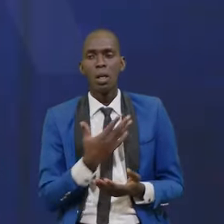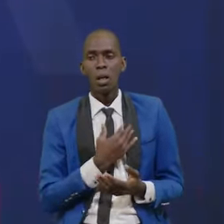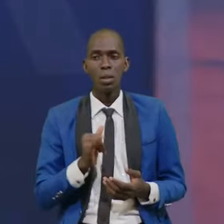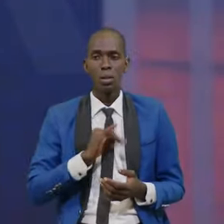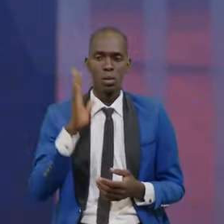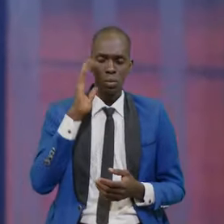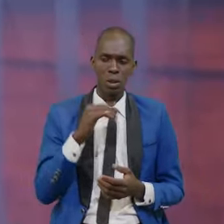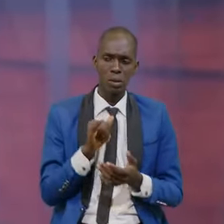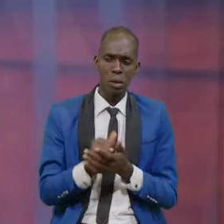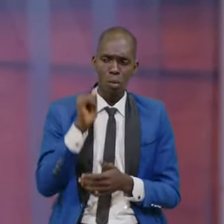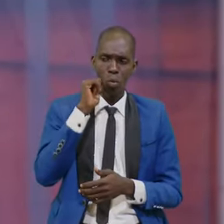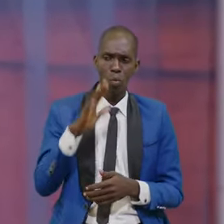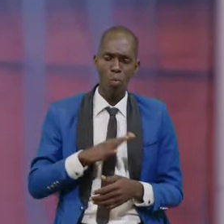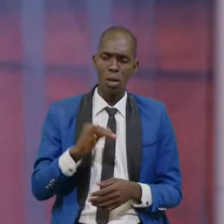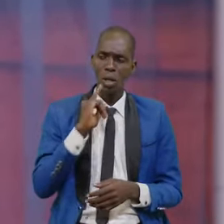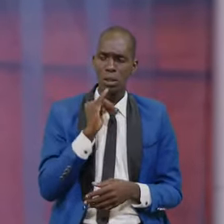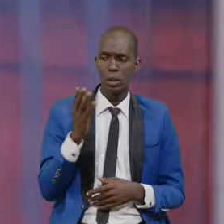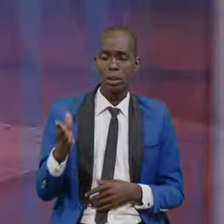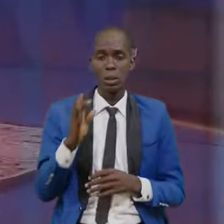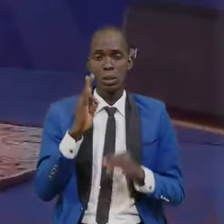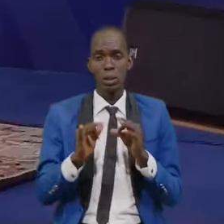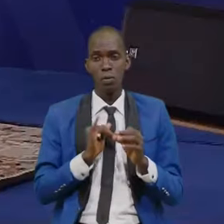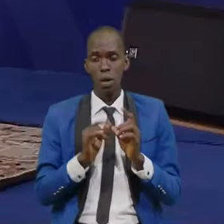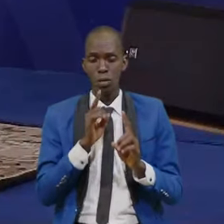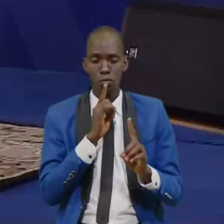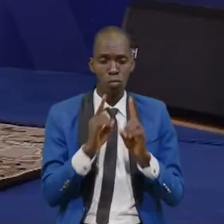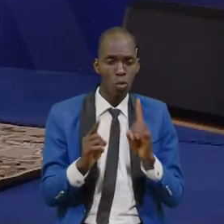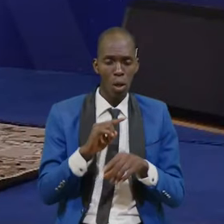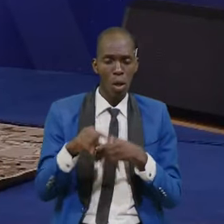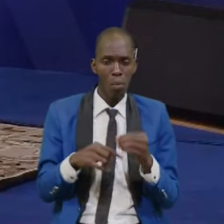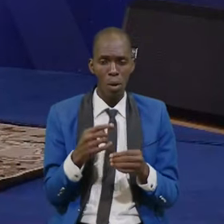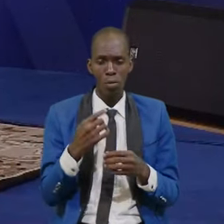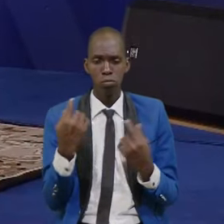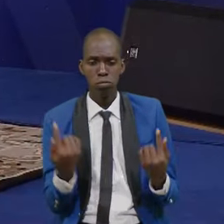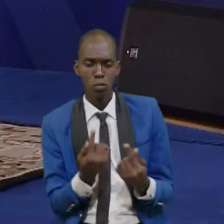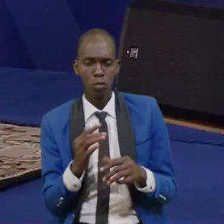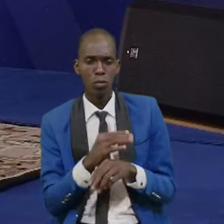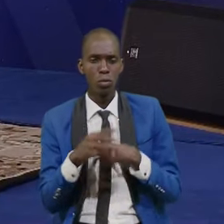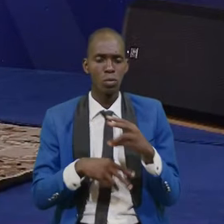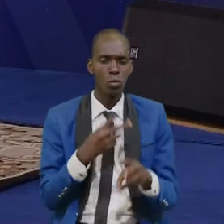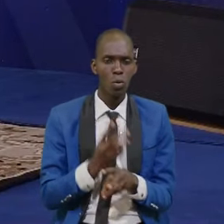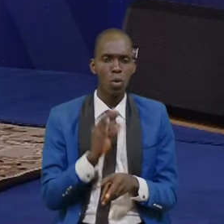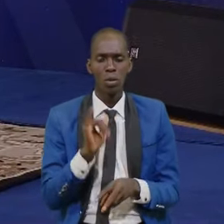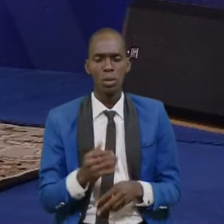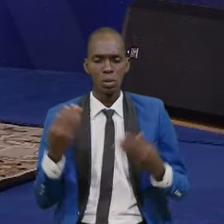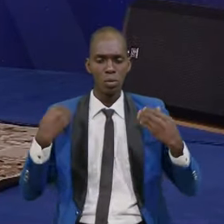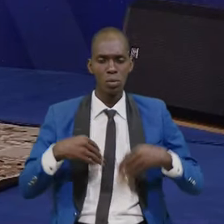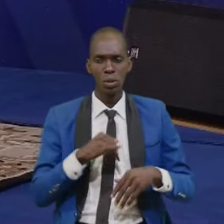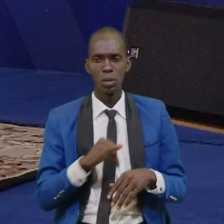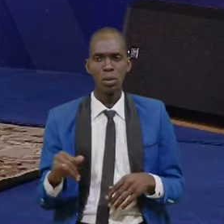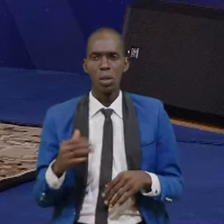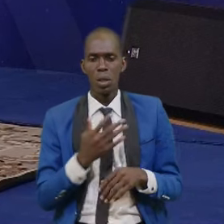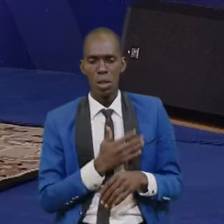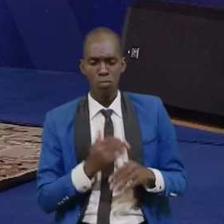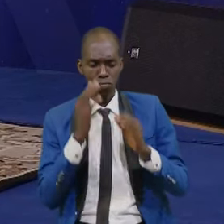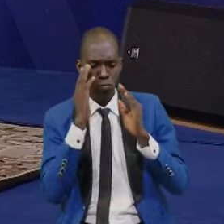is there. If I talk about worldliness and I talk about dressing like the world and looking like the world